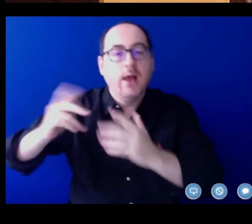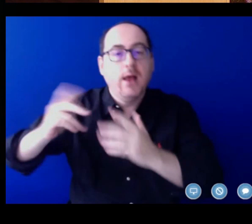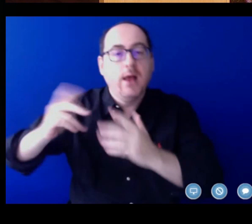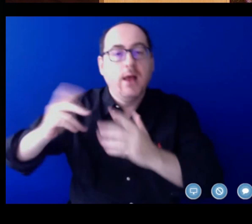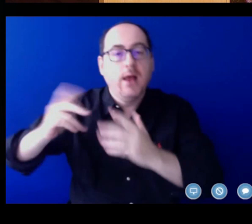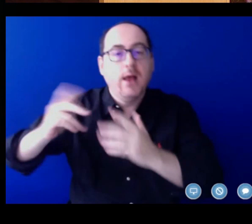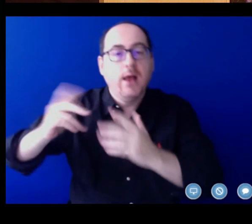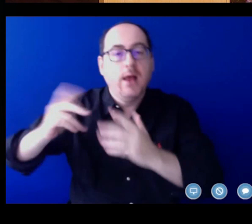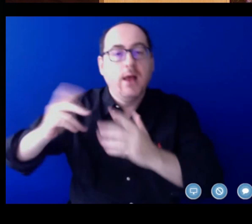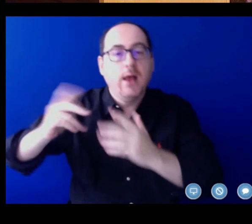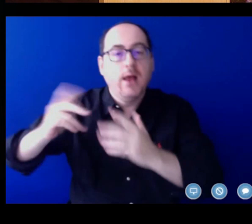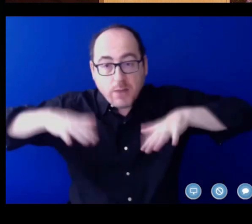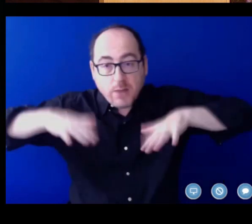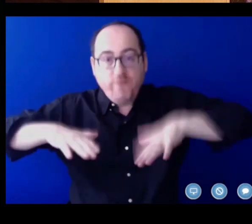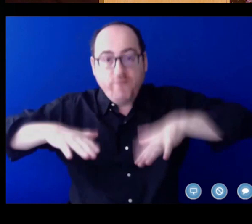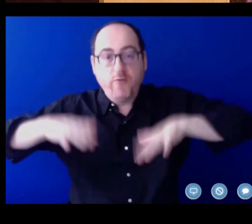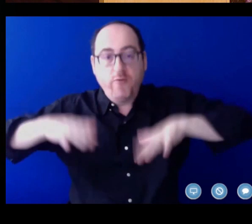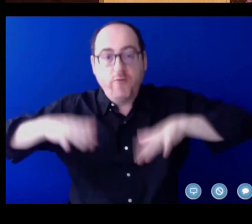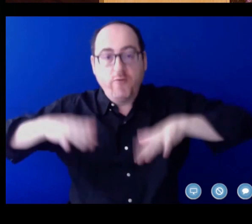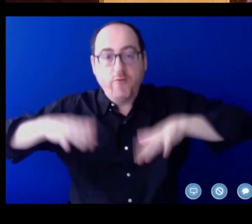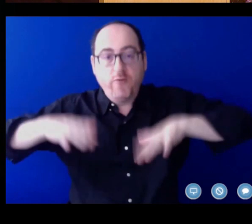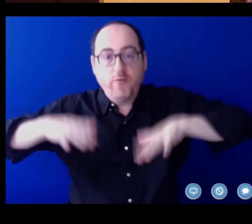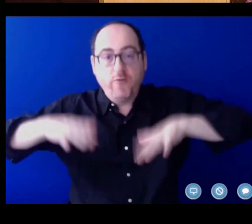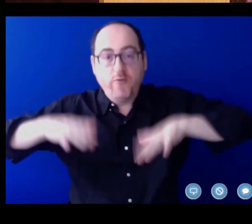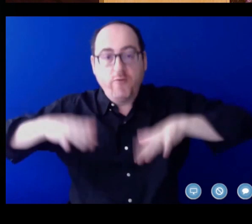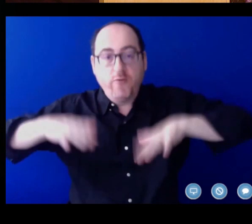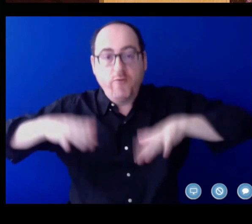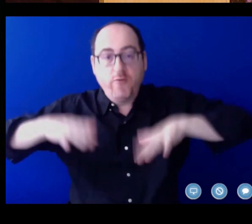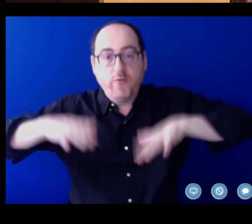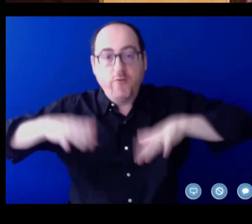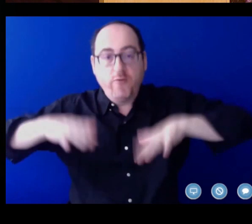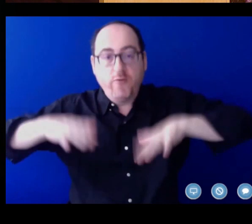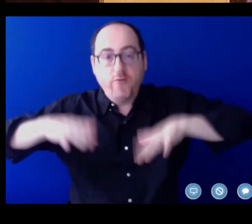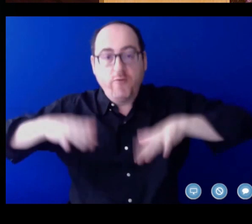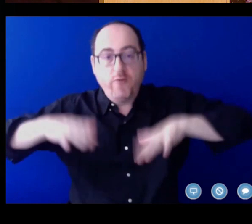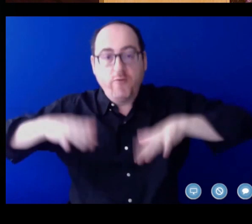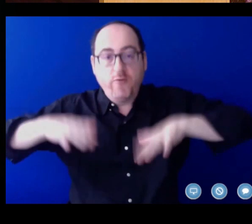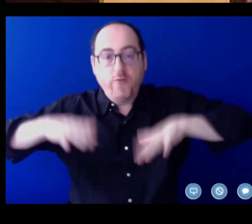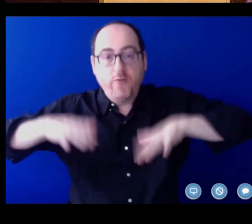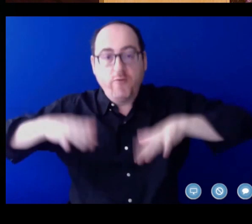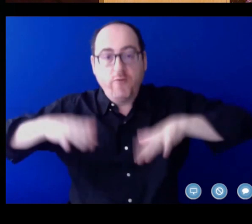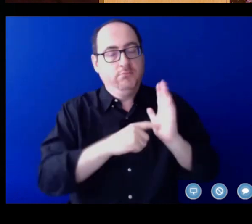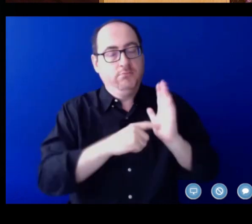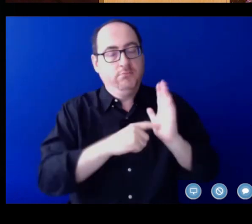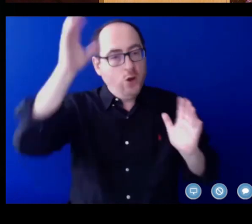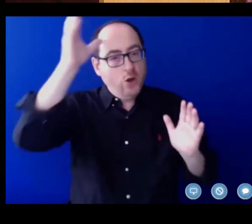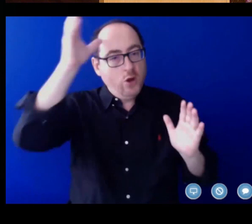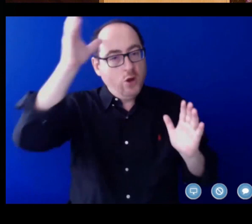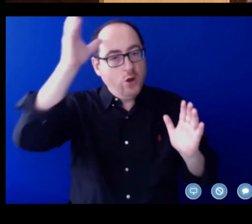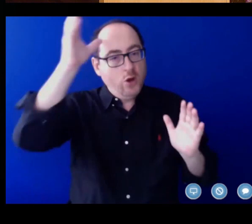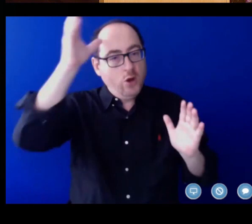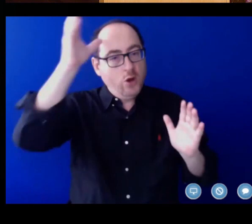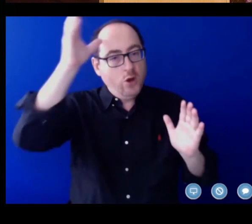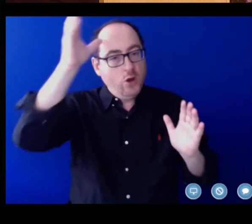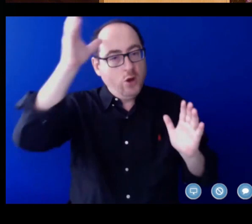about how we can promote health and wellbeing at different levels. It's used frequently in public health, which is my field. This is a framework that I've